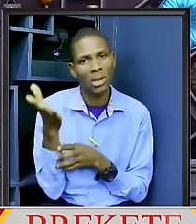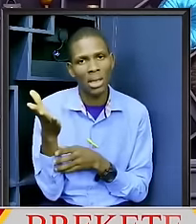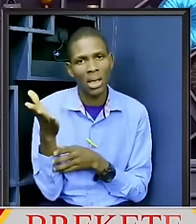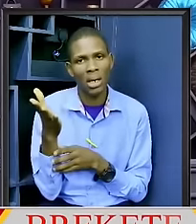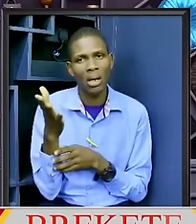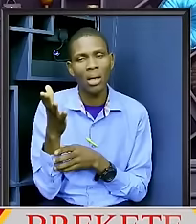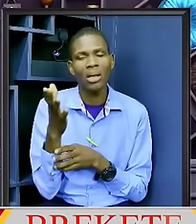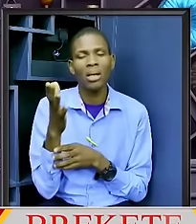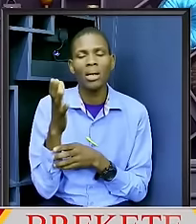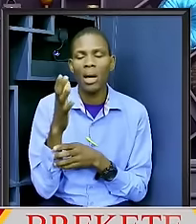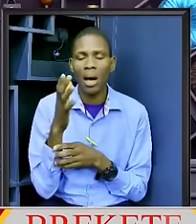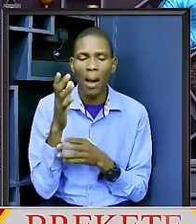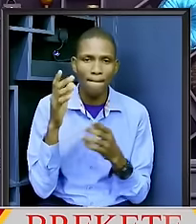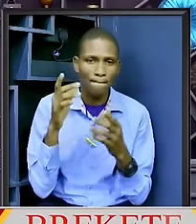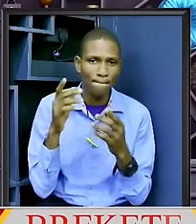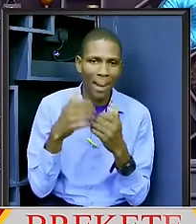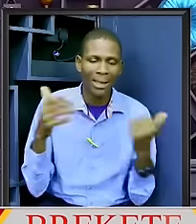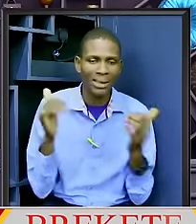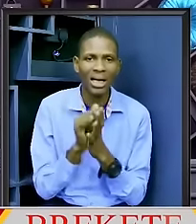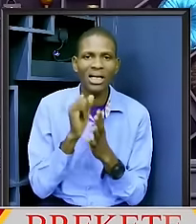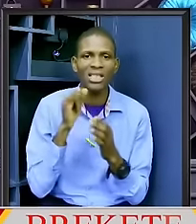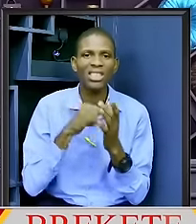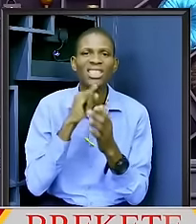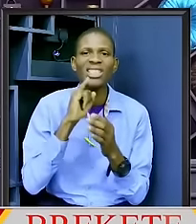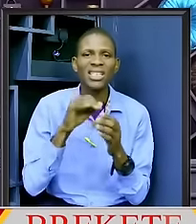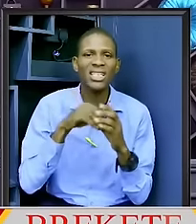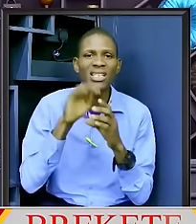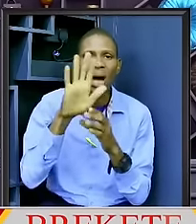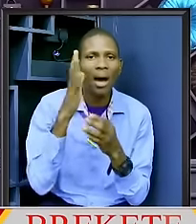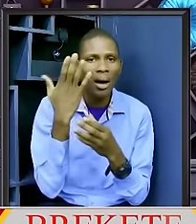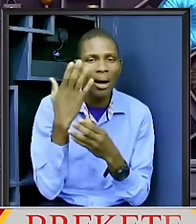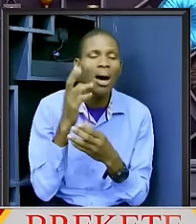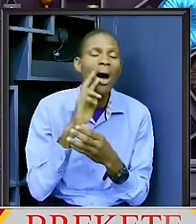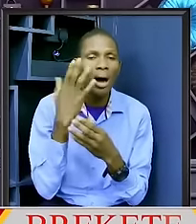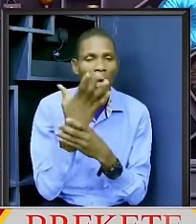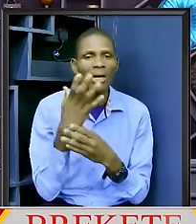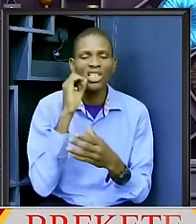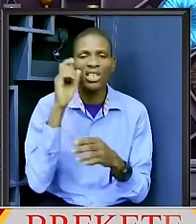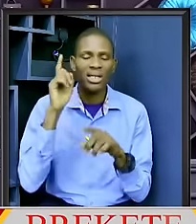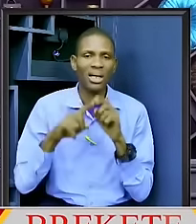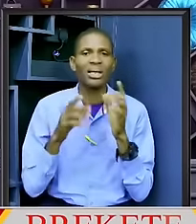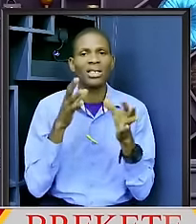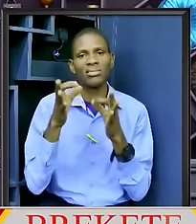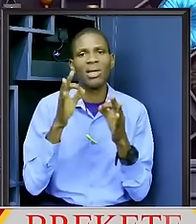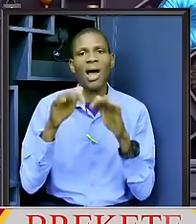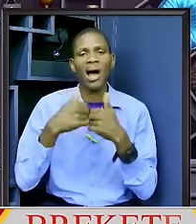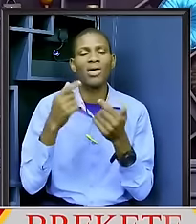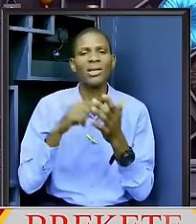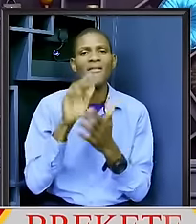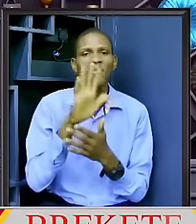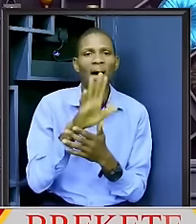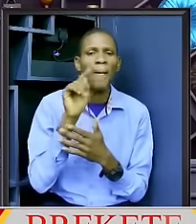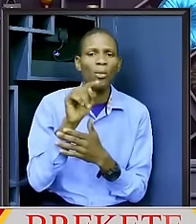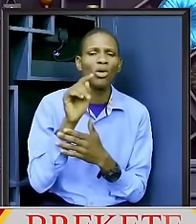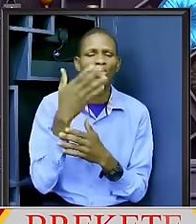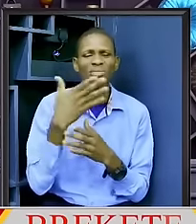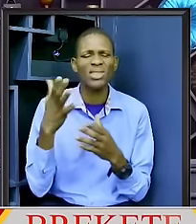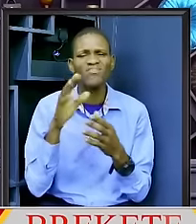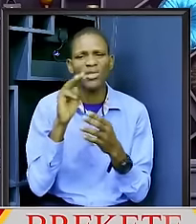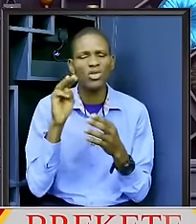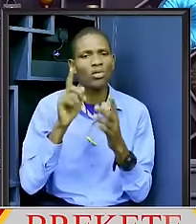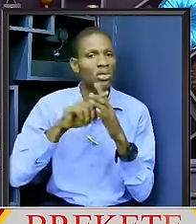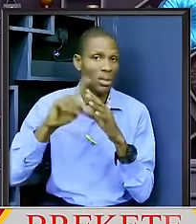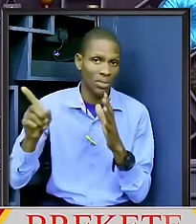apart from say na her hand. Exactly, sir. Exactly. She cannot explain how this 5-point-something million naira take